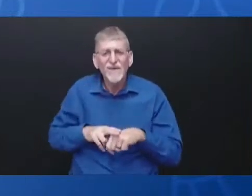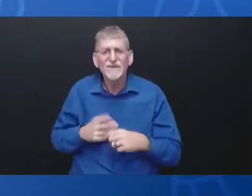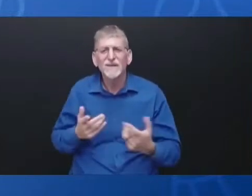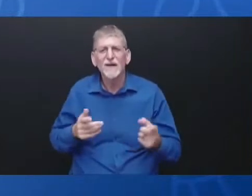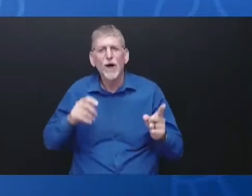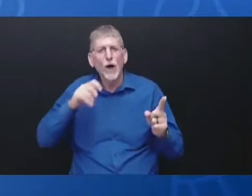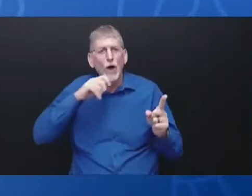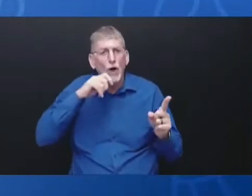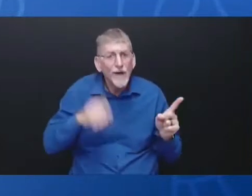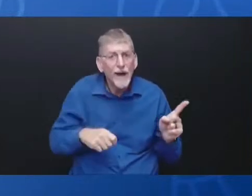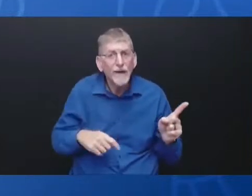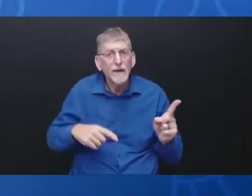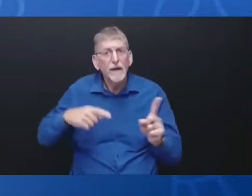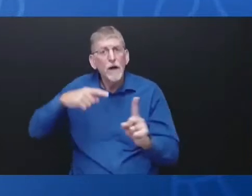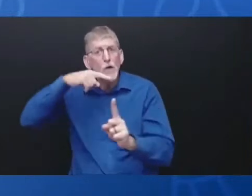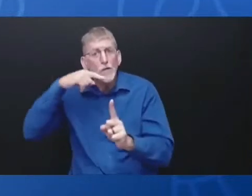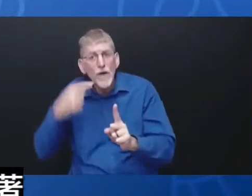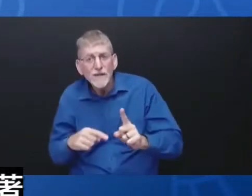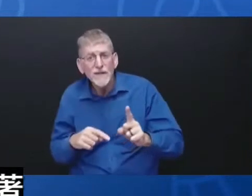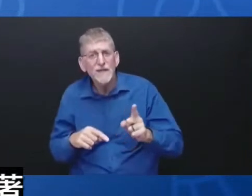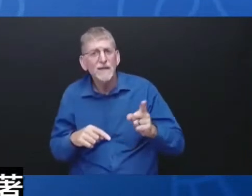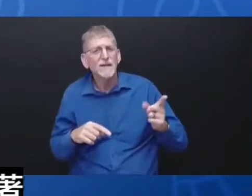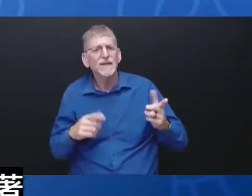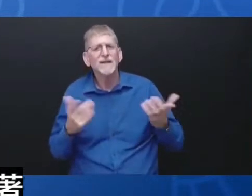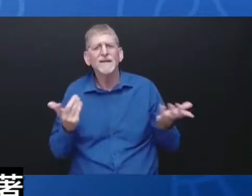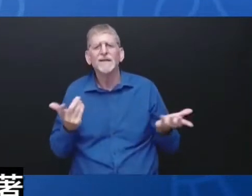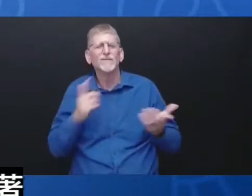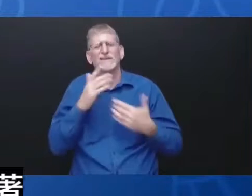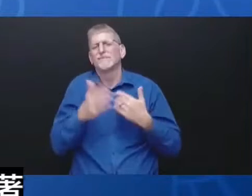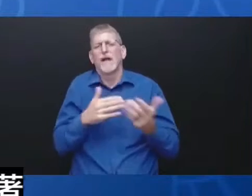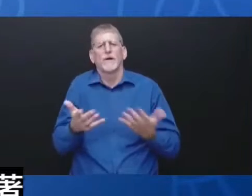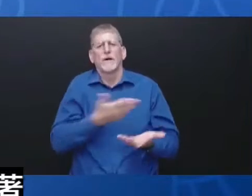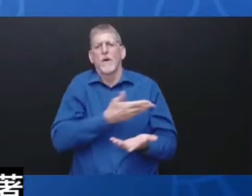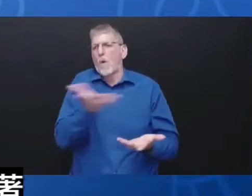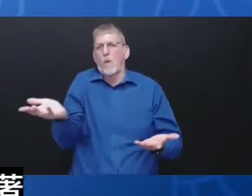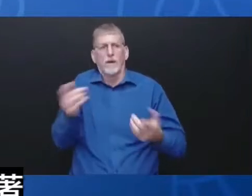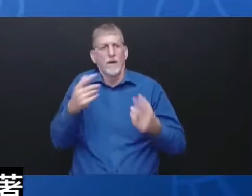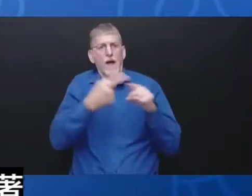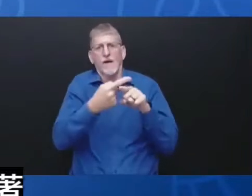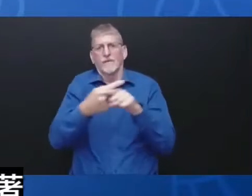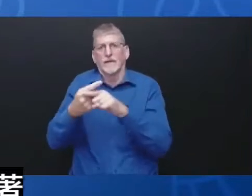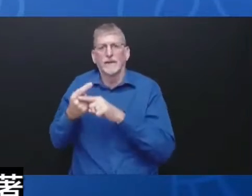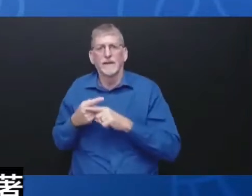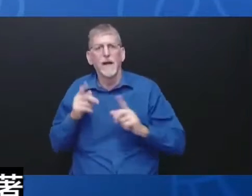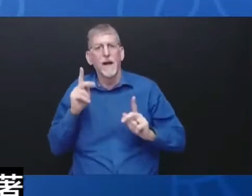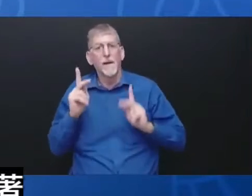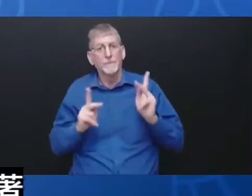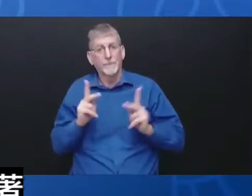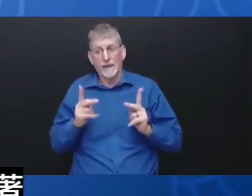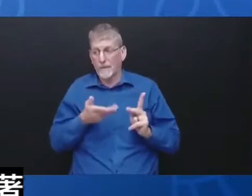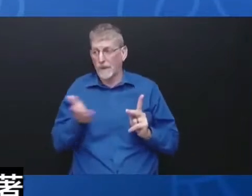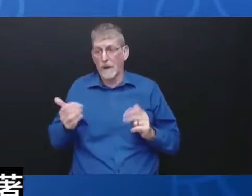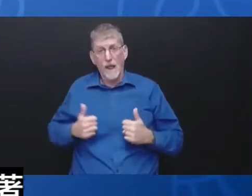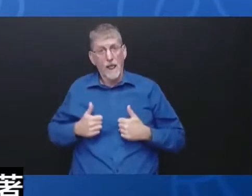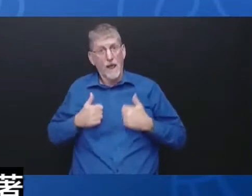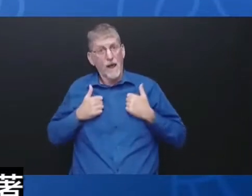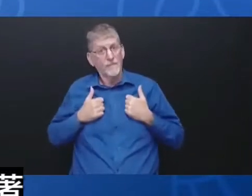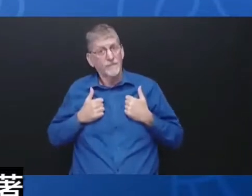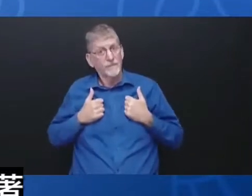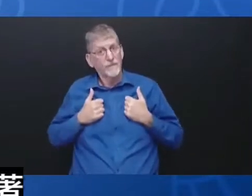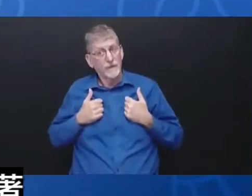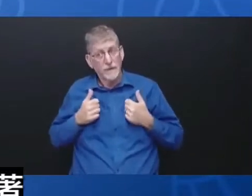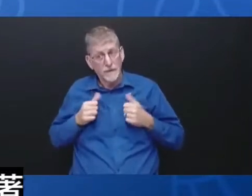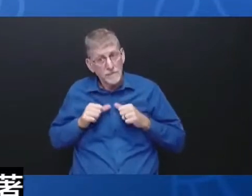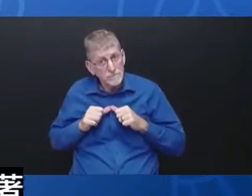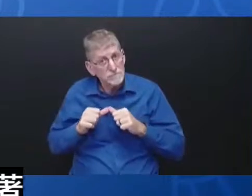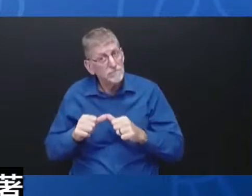there's conflict that the people that are alive today might be alive tomorrow. And it's imperfect. It's not something that